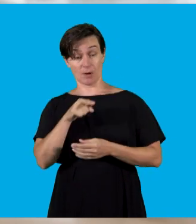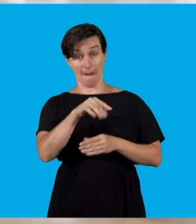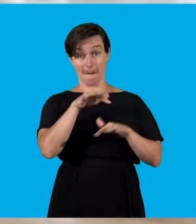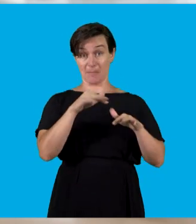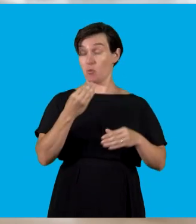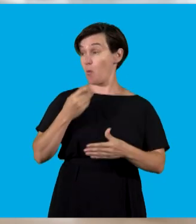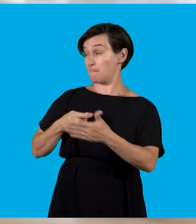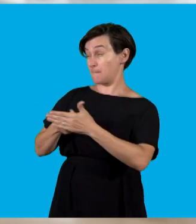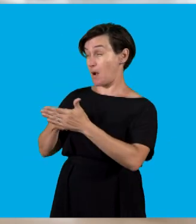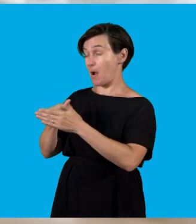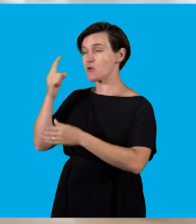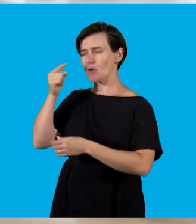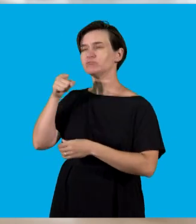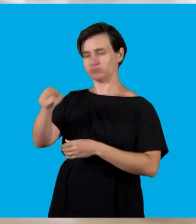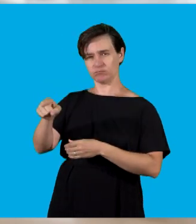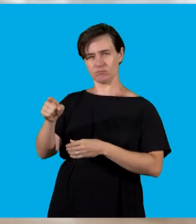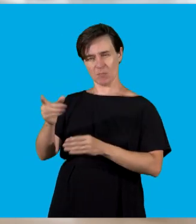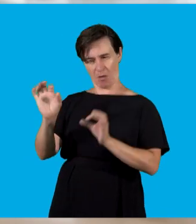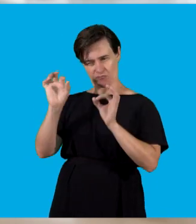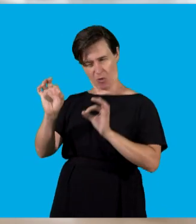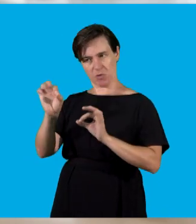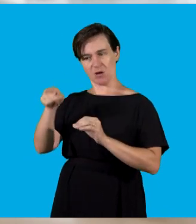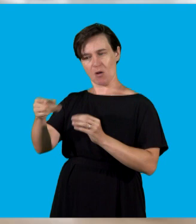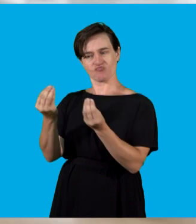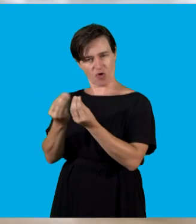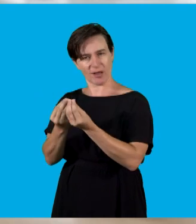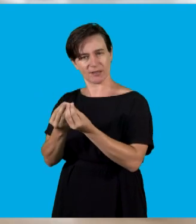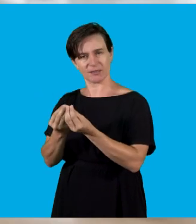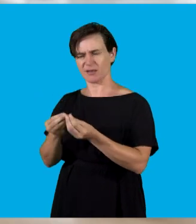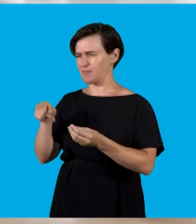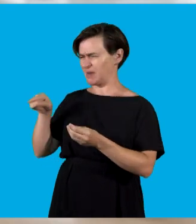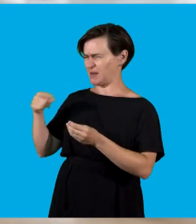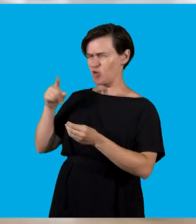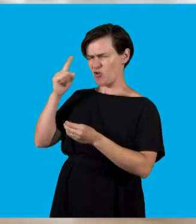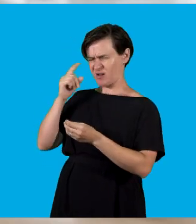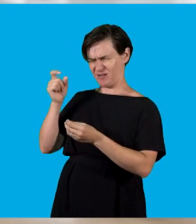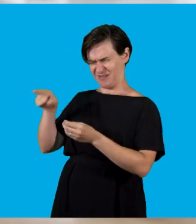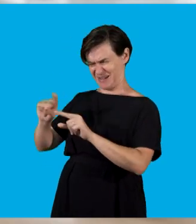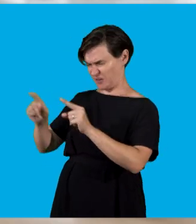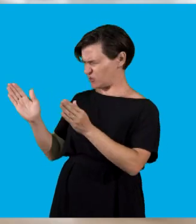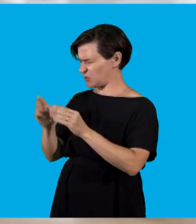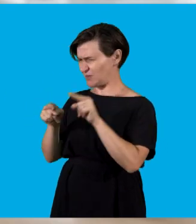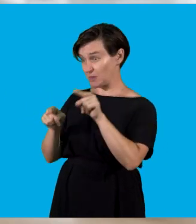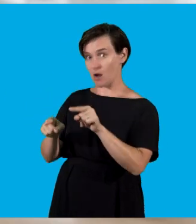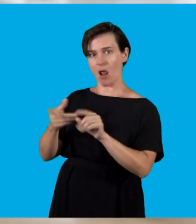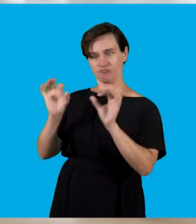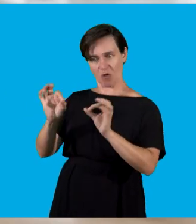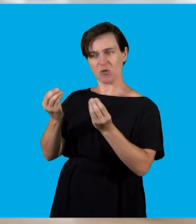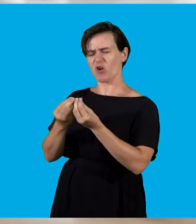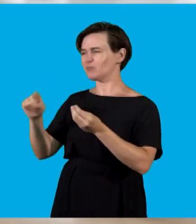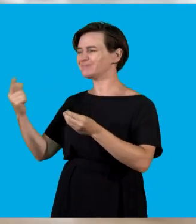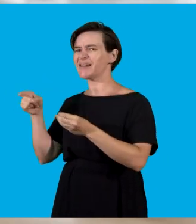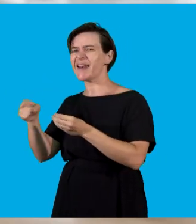difference between original product and counterfeit. So the least that the business could do is to raise awareness in terms of